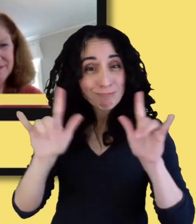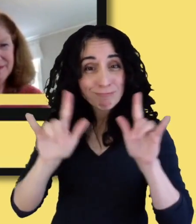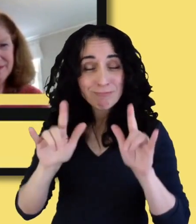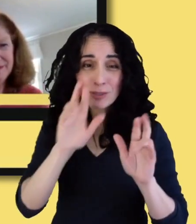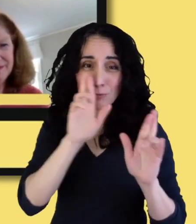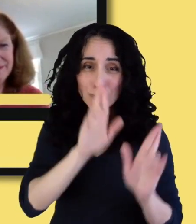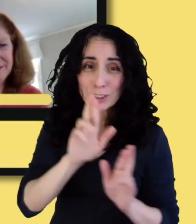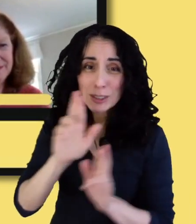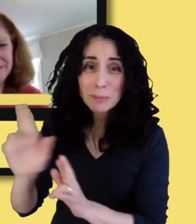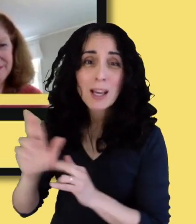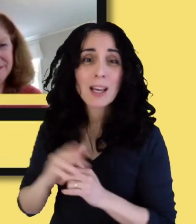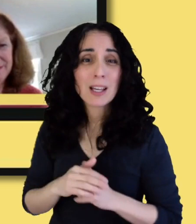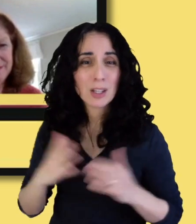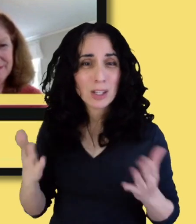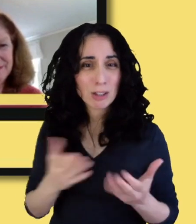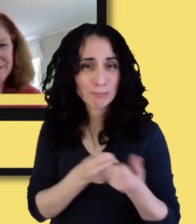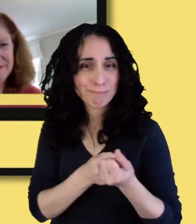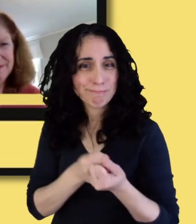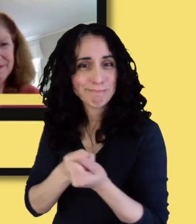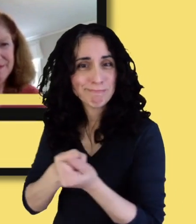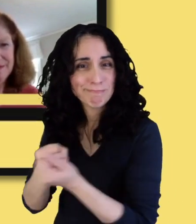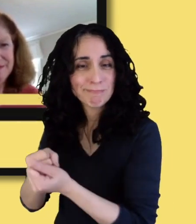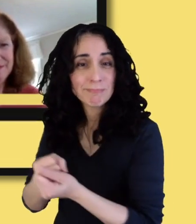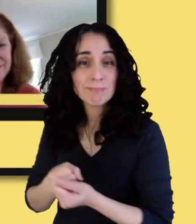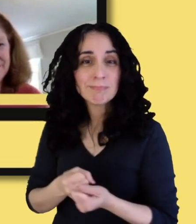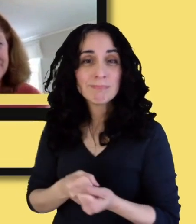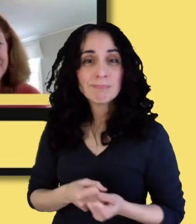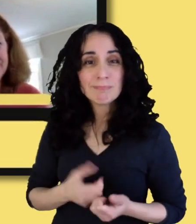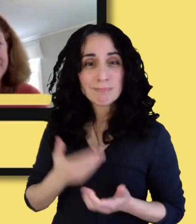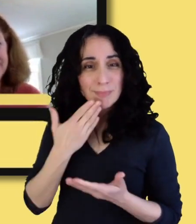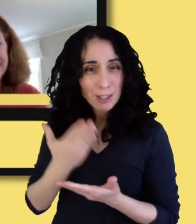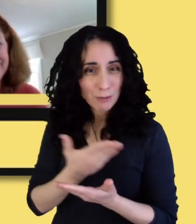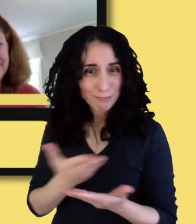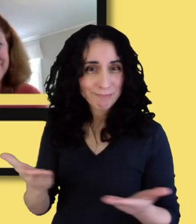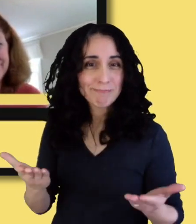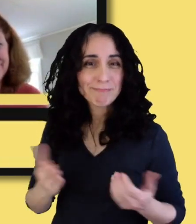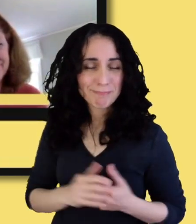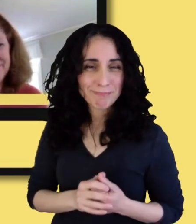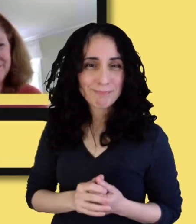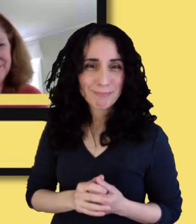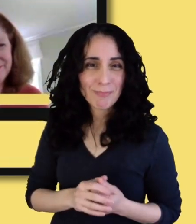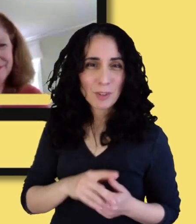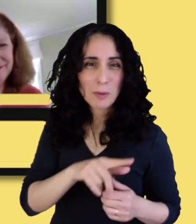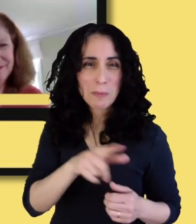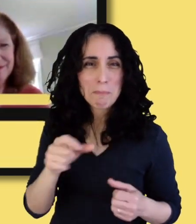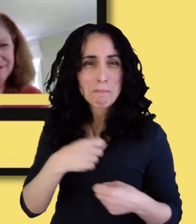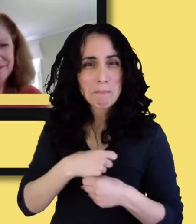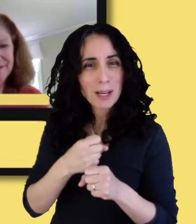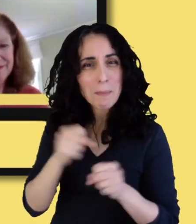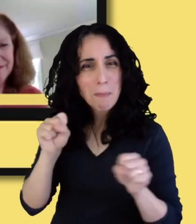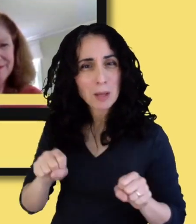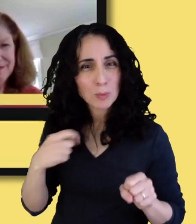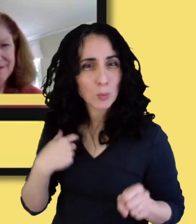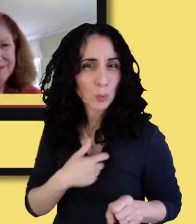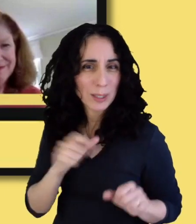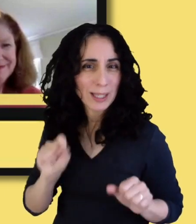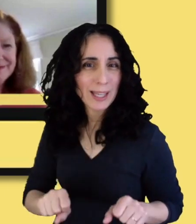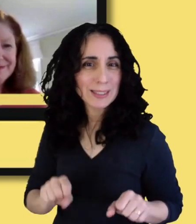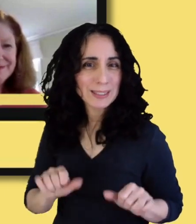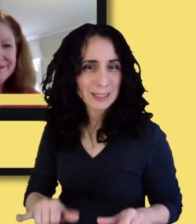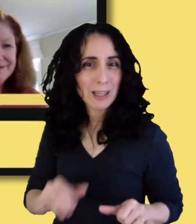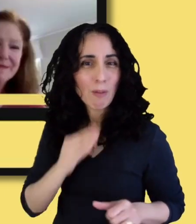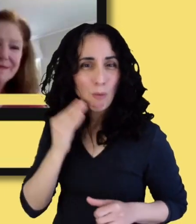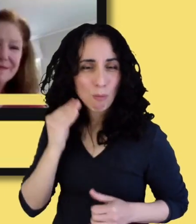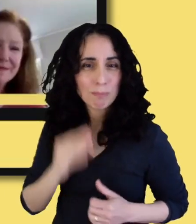respect you. And we're here with you from afar. Thank you to everyone who makes it possible for us to be able to stay